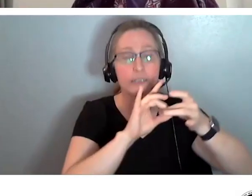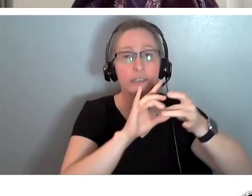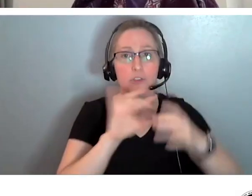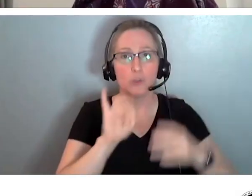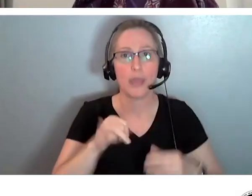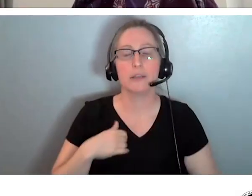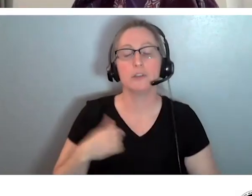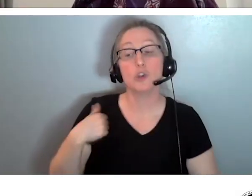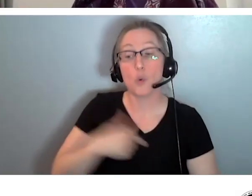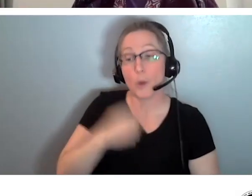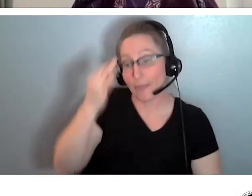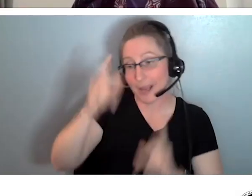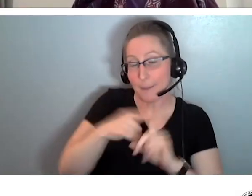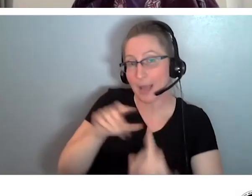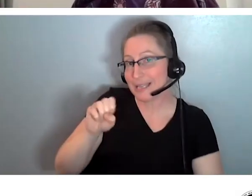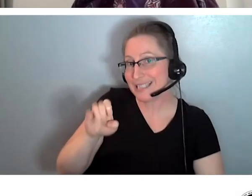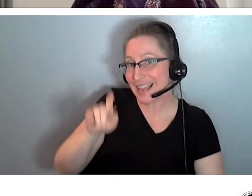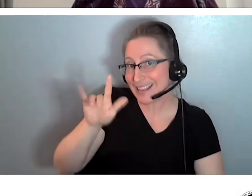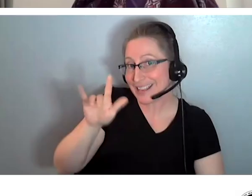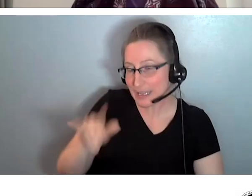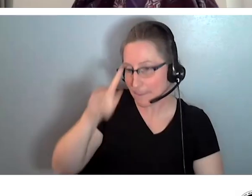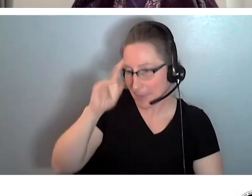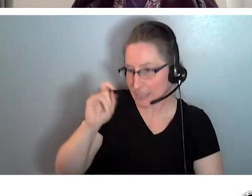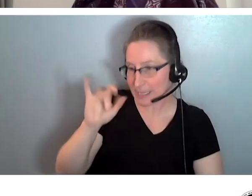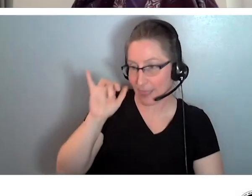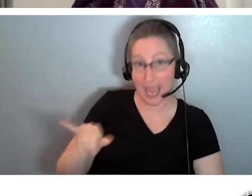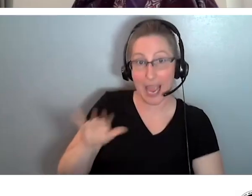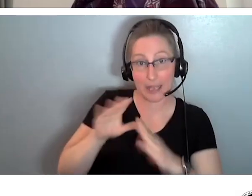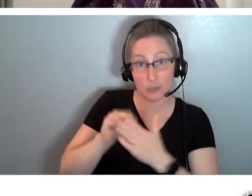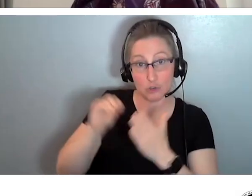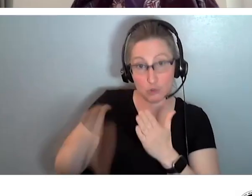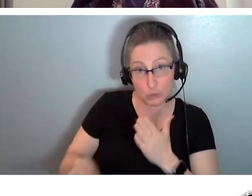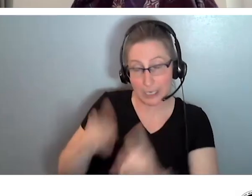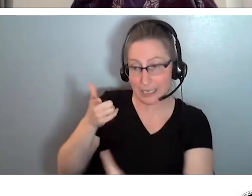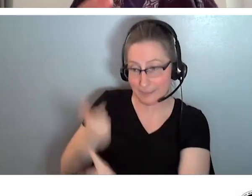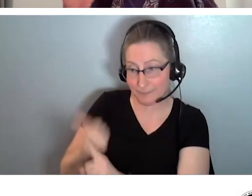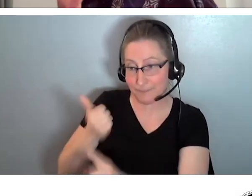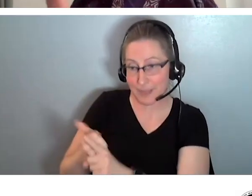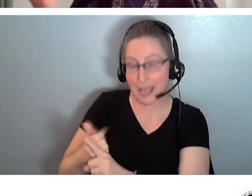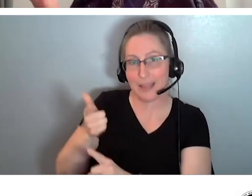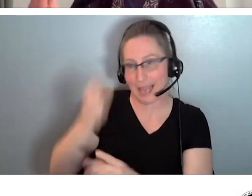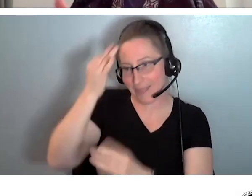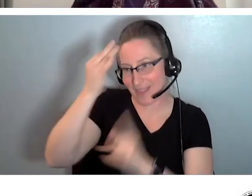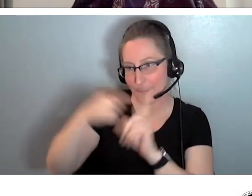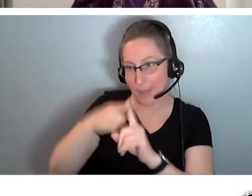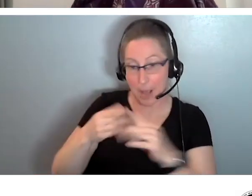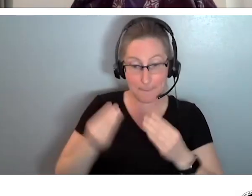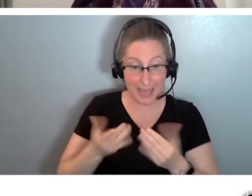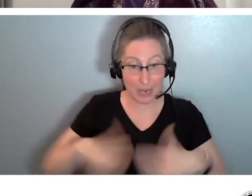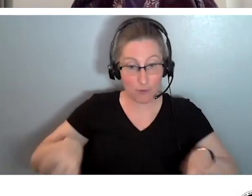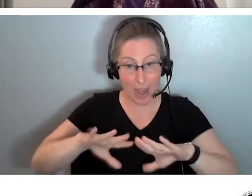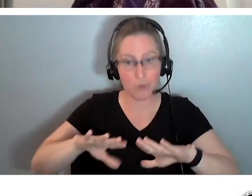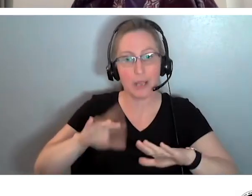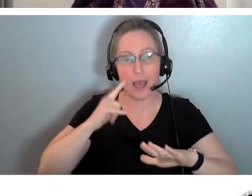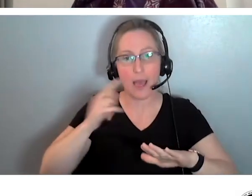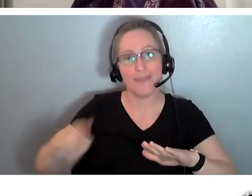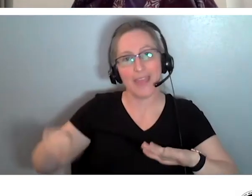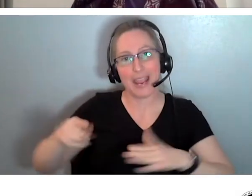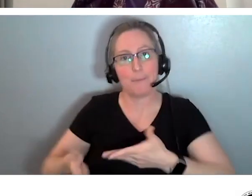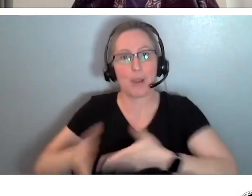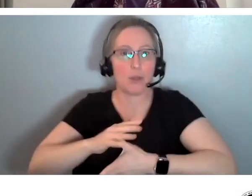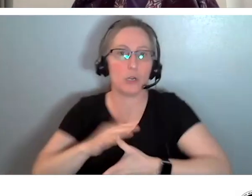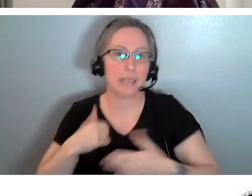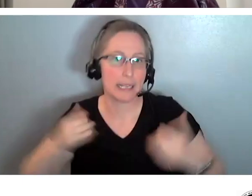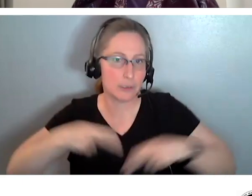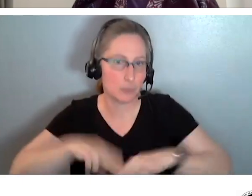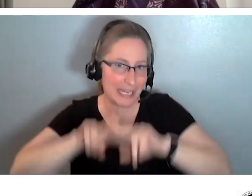thinking about saliency, perhaps, because the child's way of thinking about the playground is to prioritize